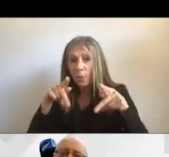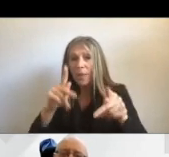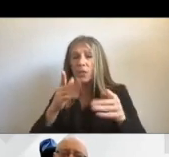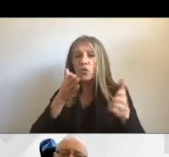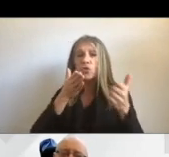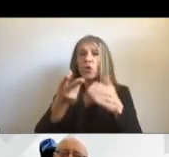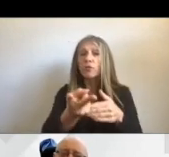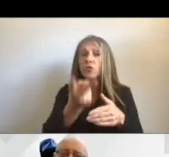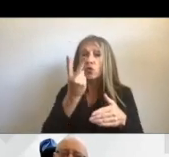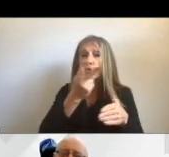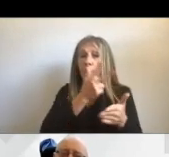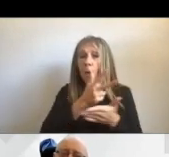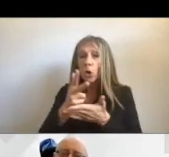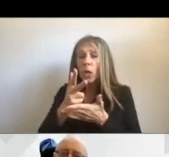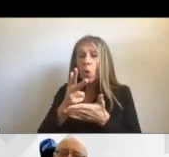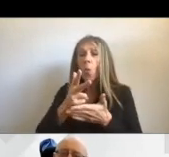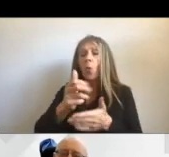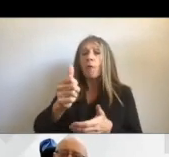this,